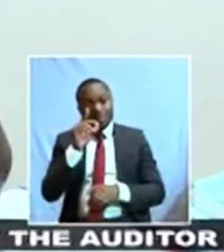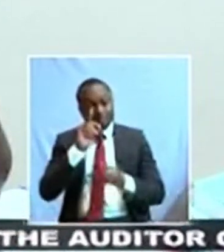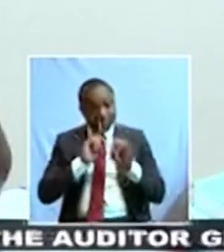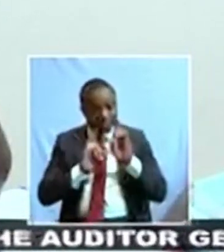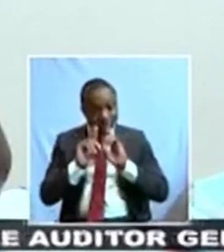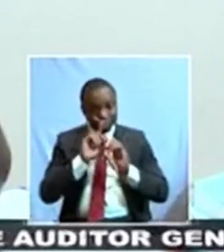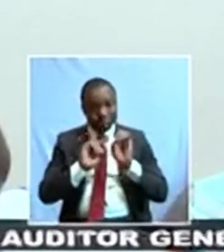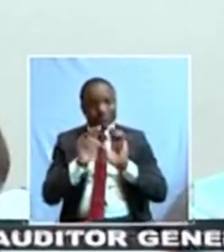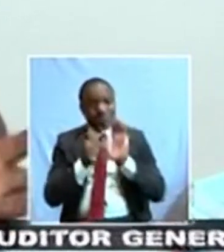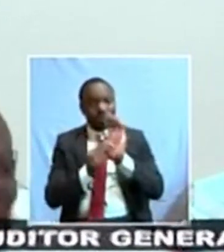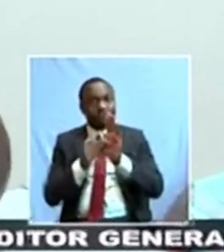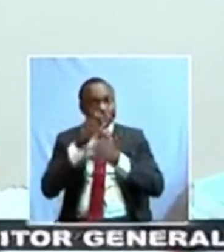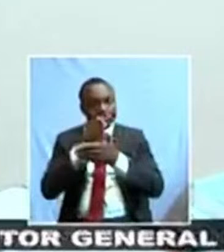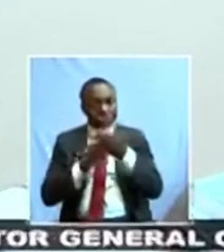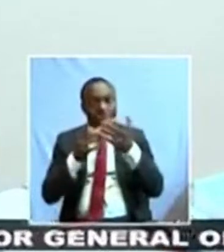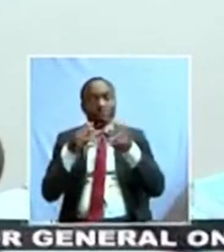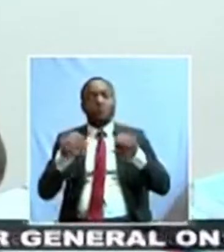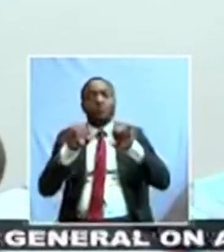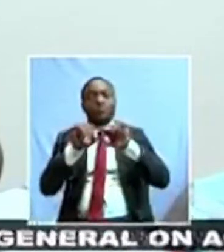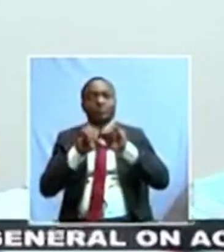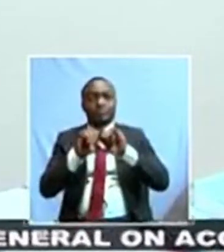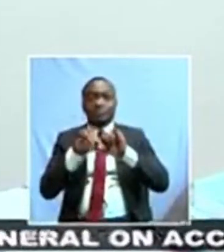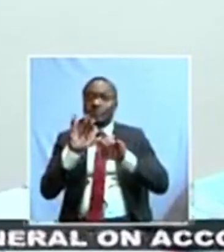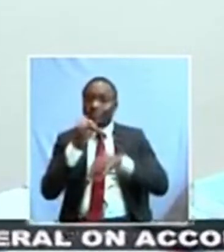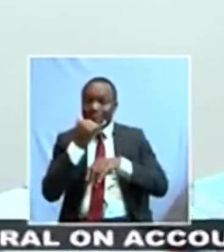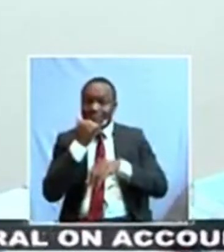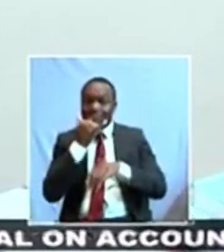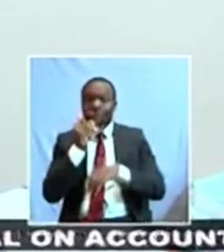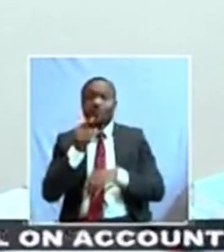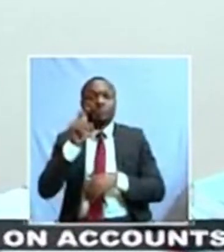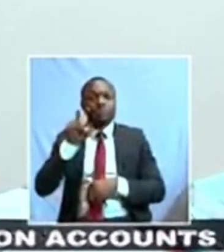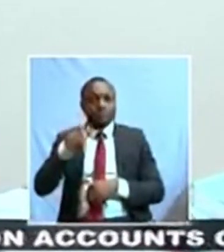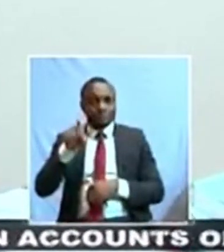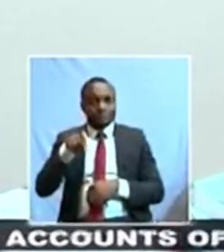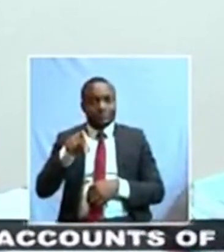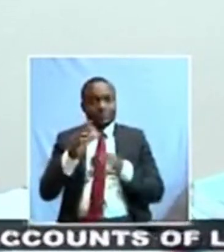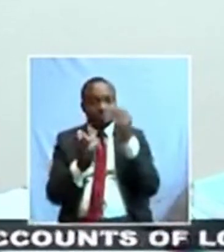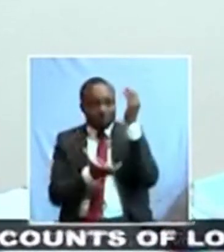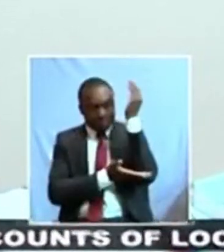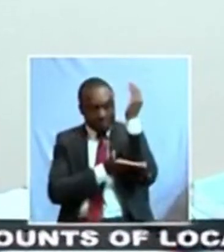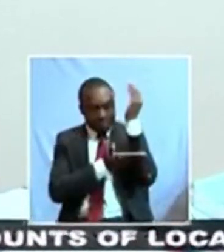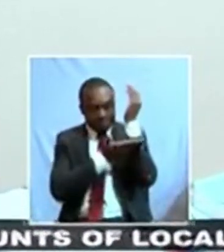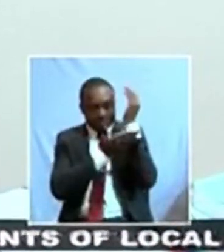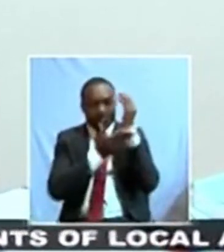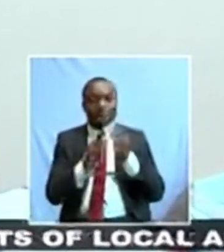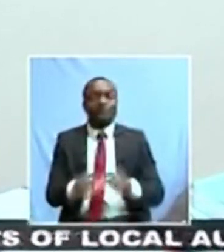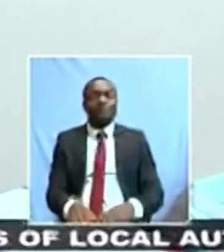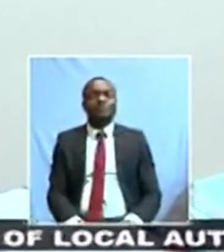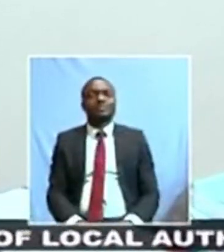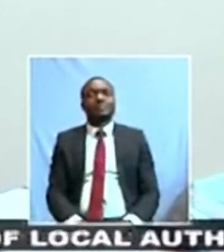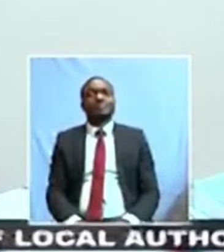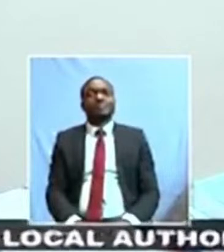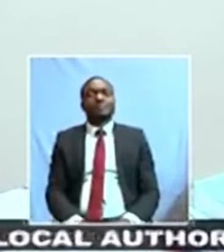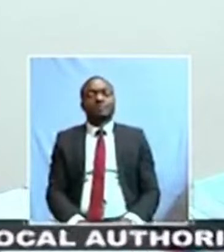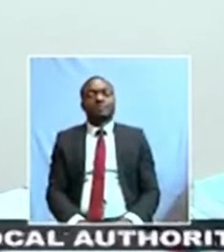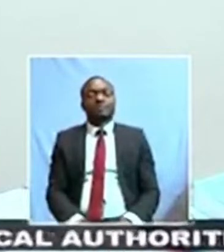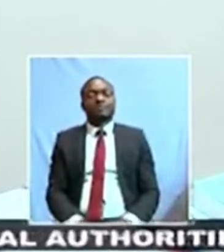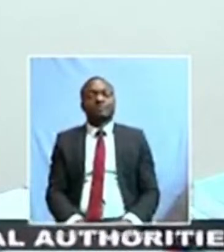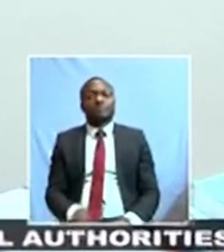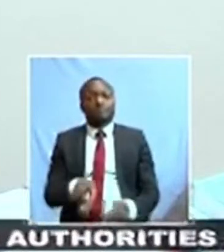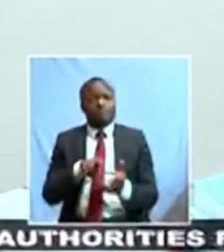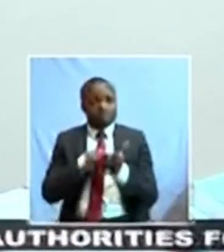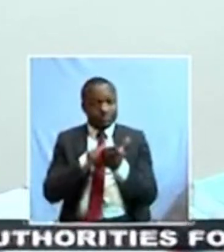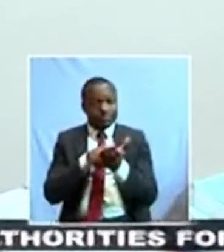revealed some of critical areas that you need to improve on. We recommend